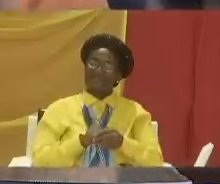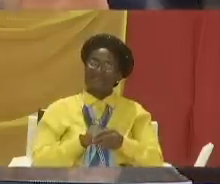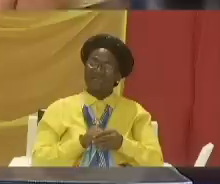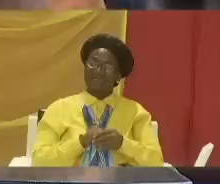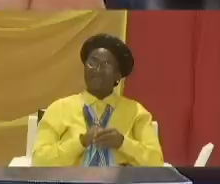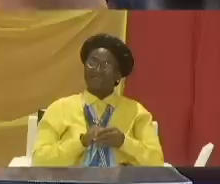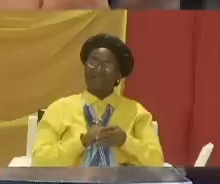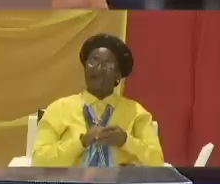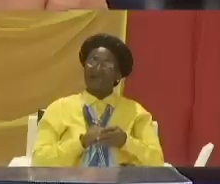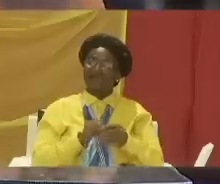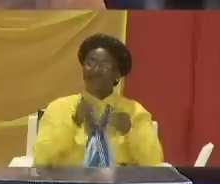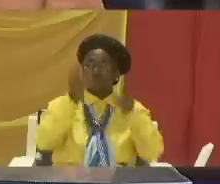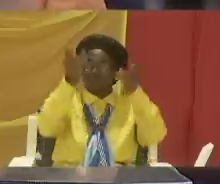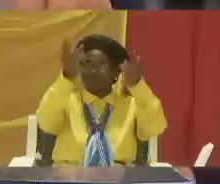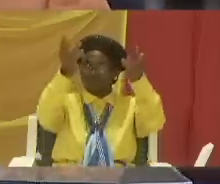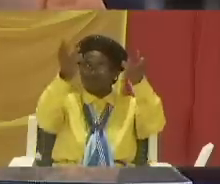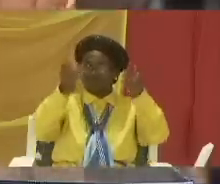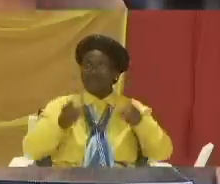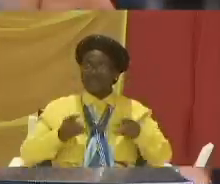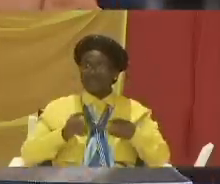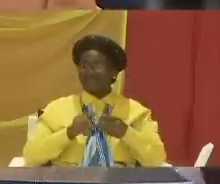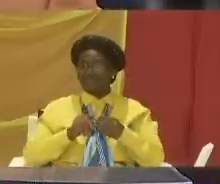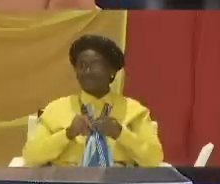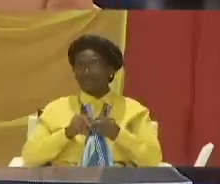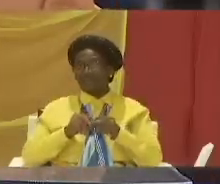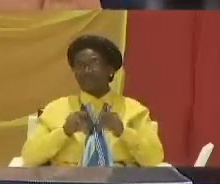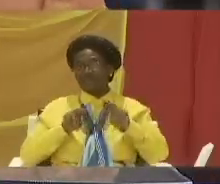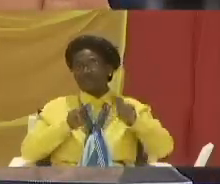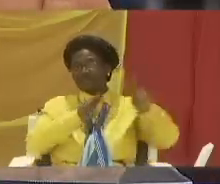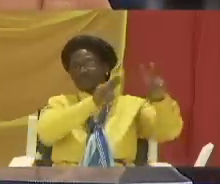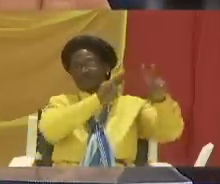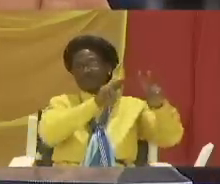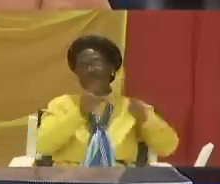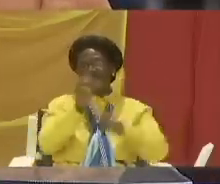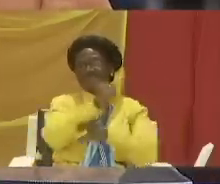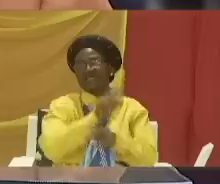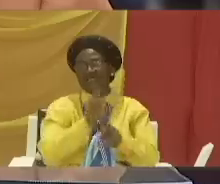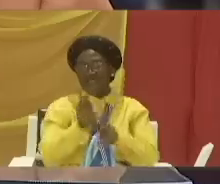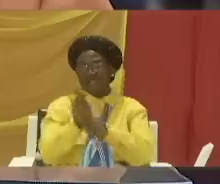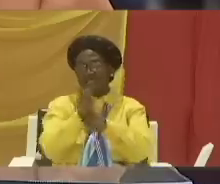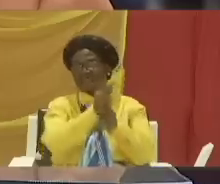They just decided they would look after me.